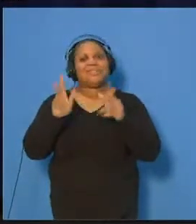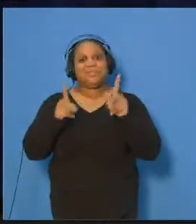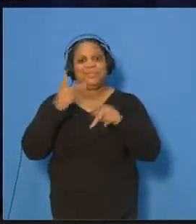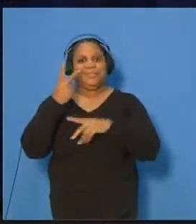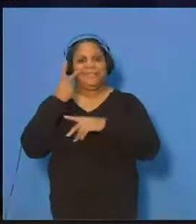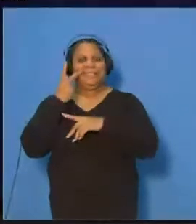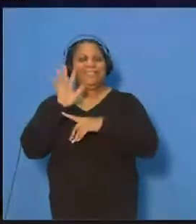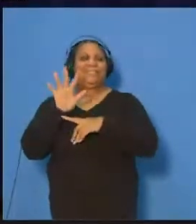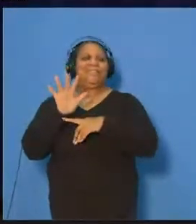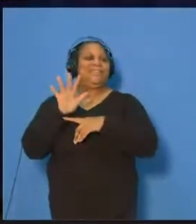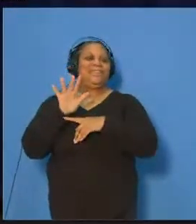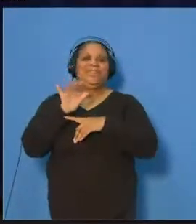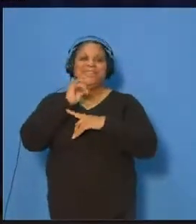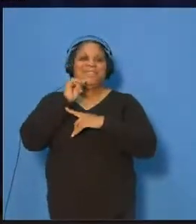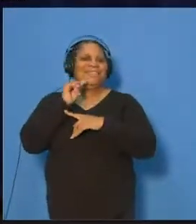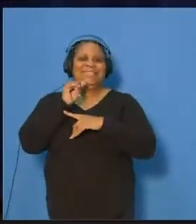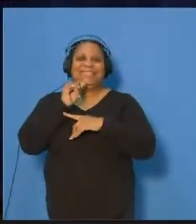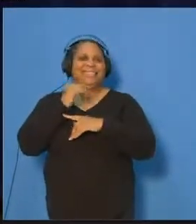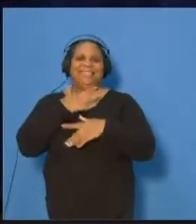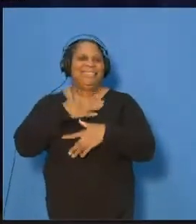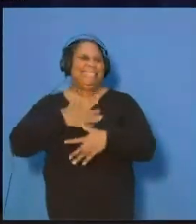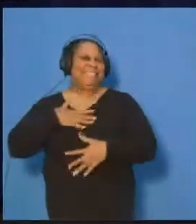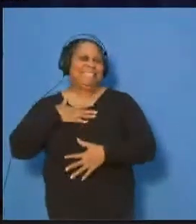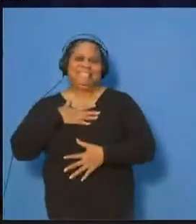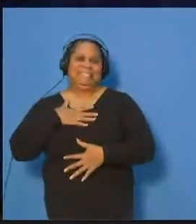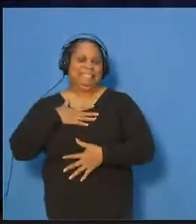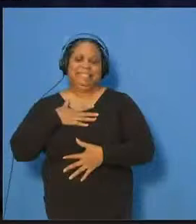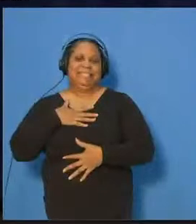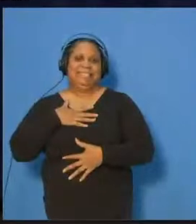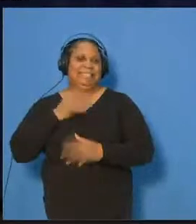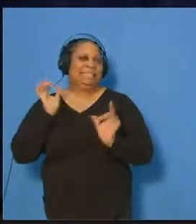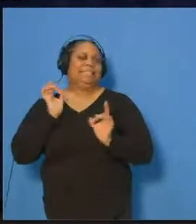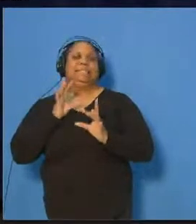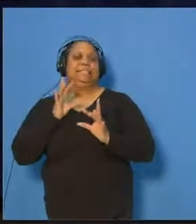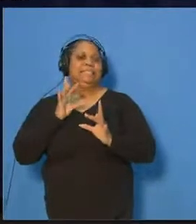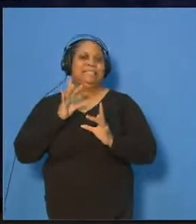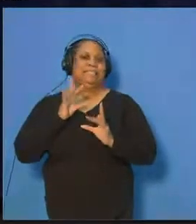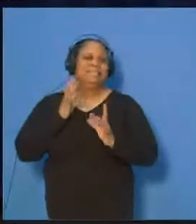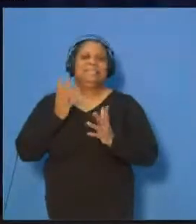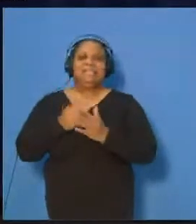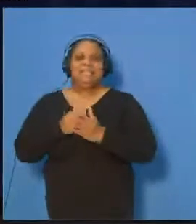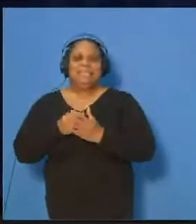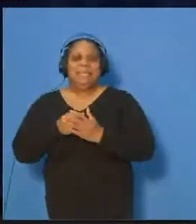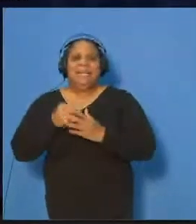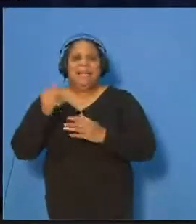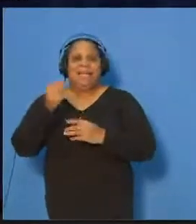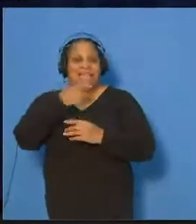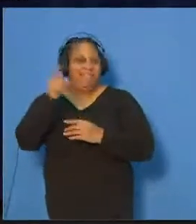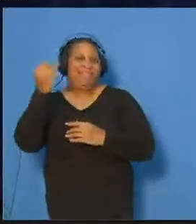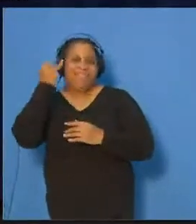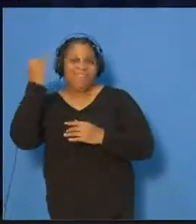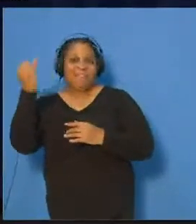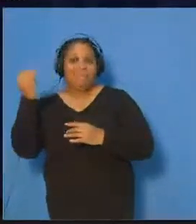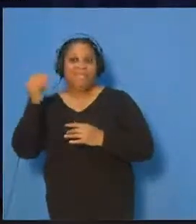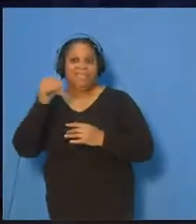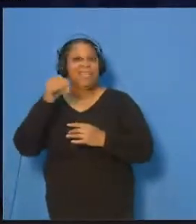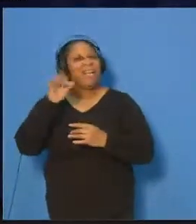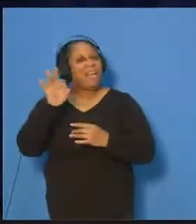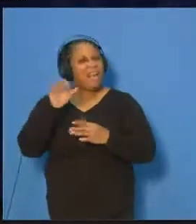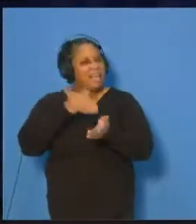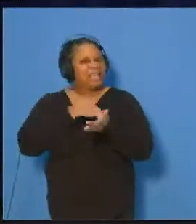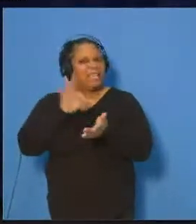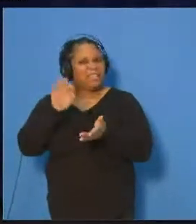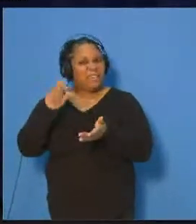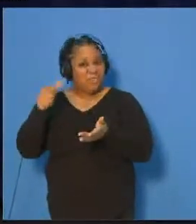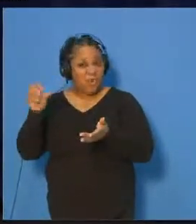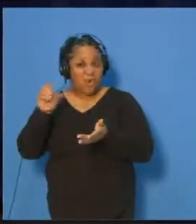via videos, is not incredibly pleasant by any stretch of the imagination. I think, Minister Fogo, you had a test yesterday administered by your